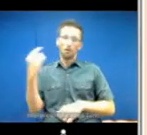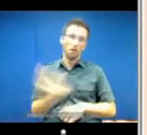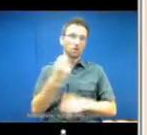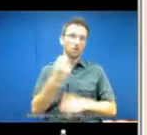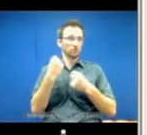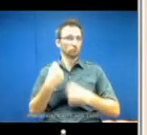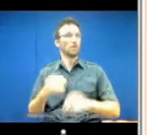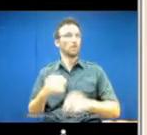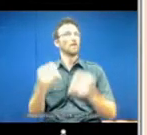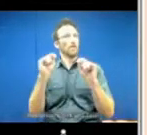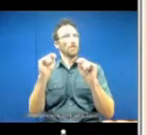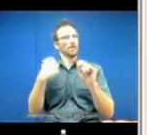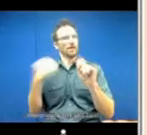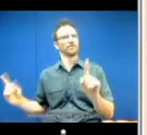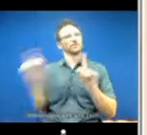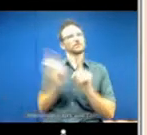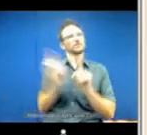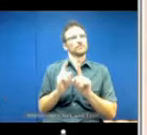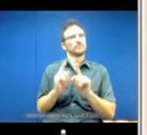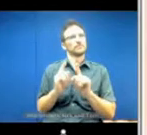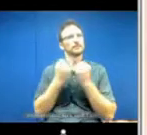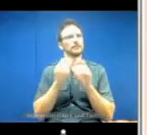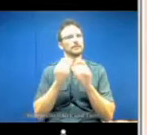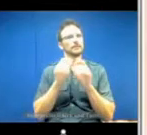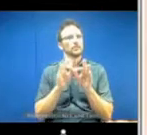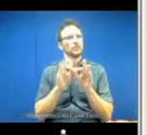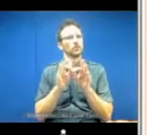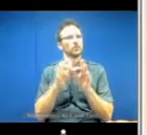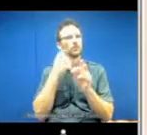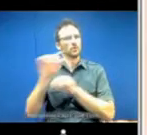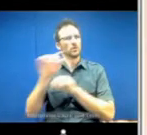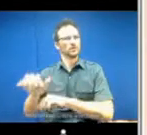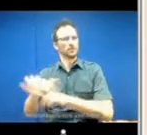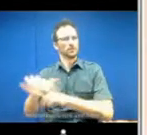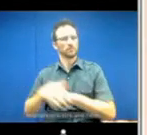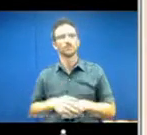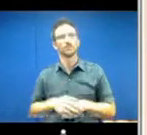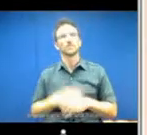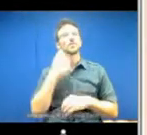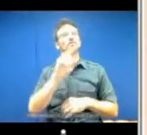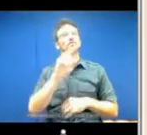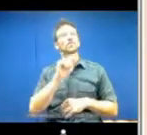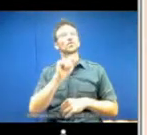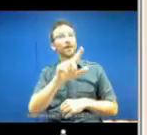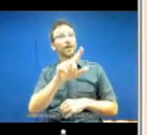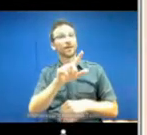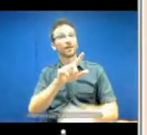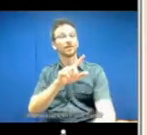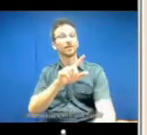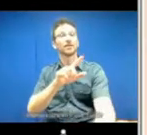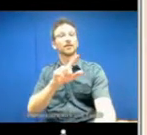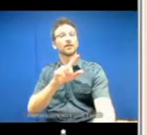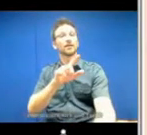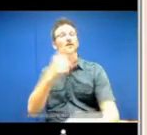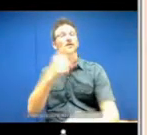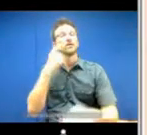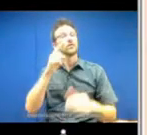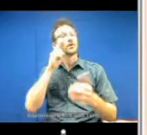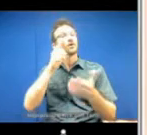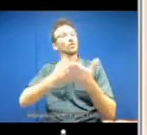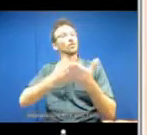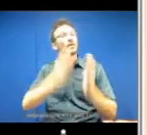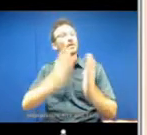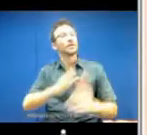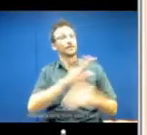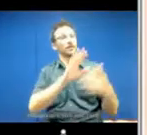team in trials for witness testimony as well. I don't always get what I want, and that's